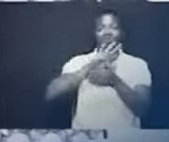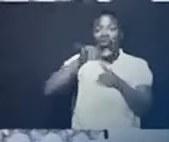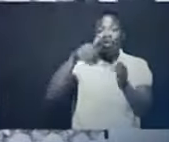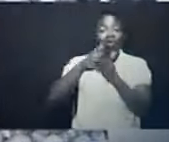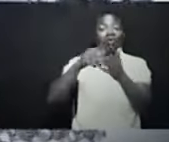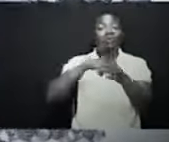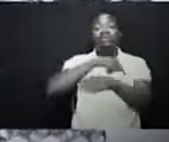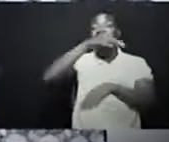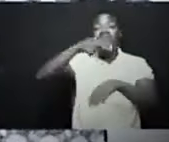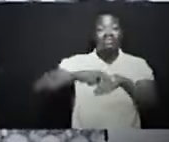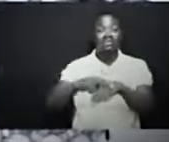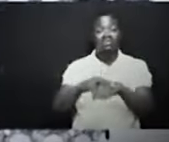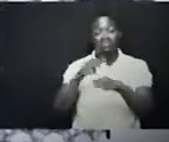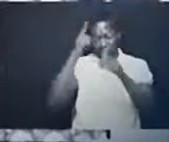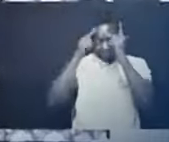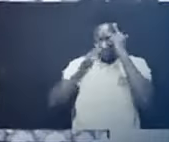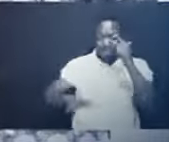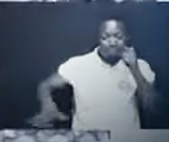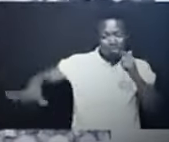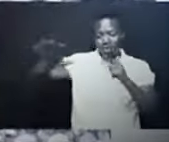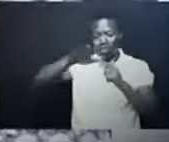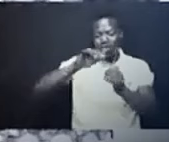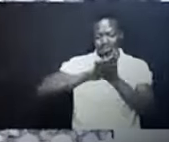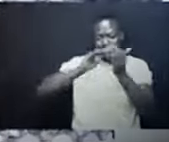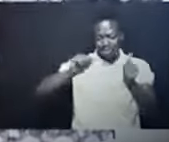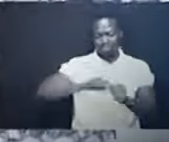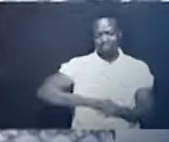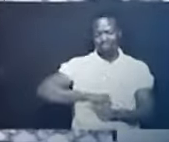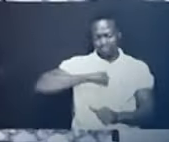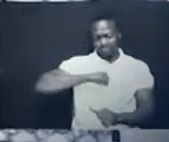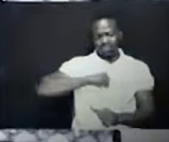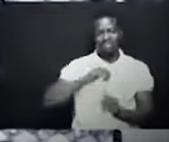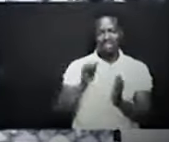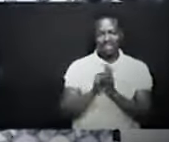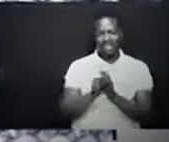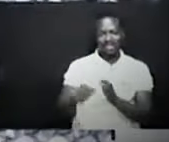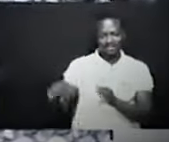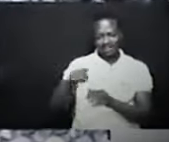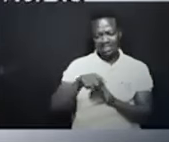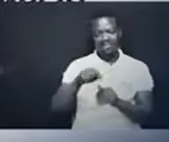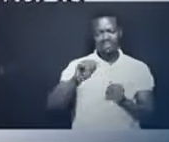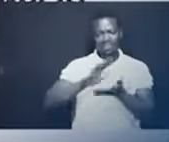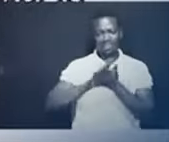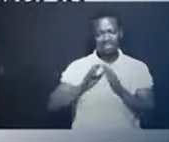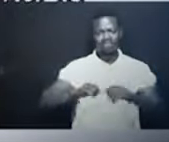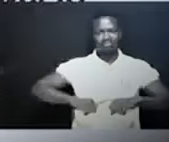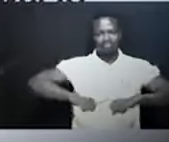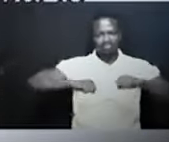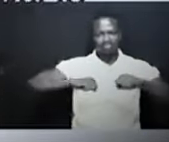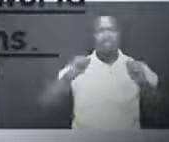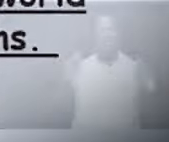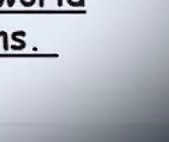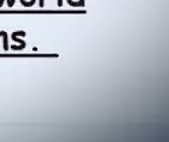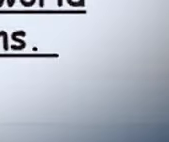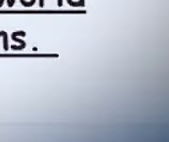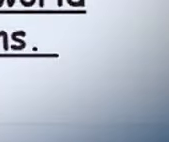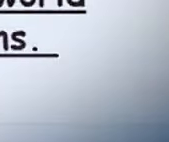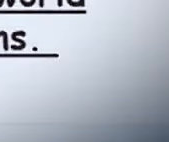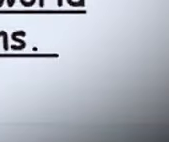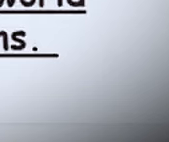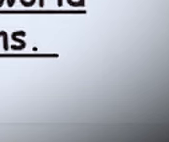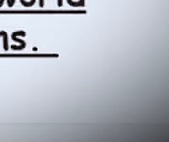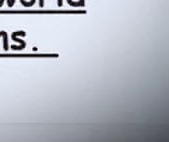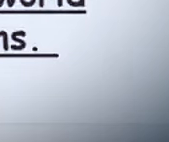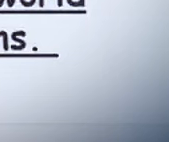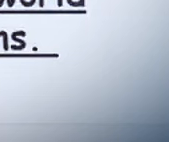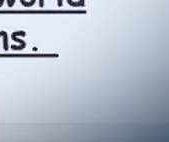no na wo nyina ju won hu di pa se enche bia cheche kra won ankasa wo betumi di won ho so e wo wiase ha. See, they thought